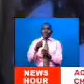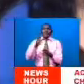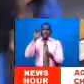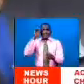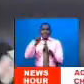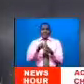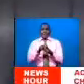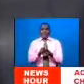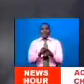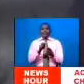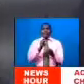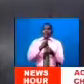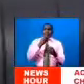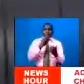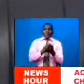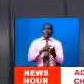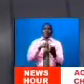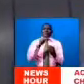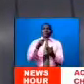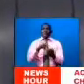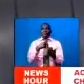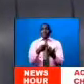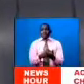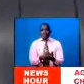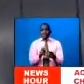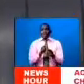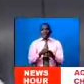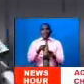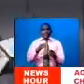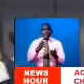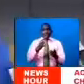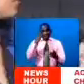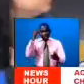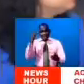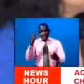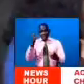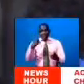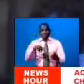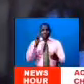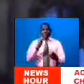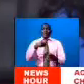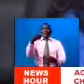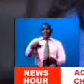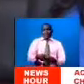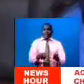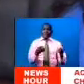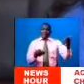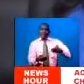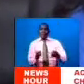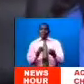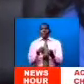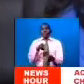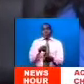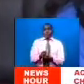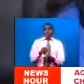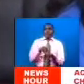to make their TV programs in China. And the third is that we are going to invite more professionals